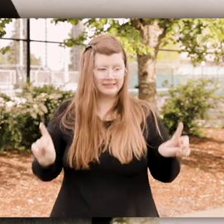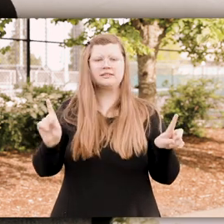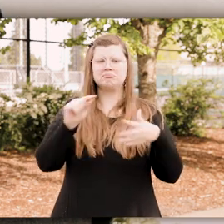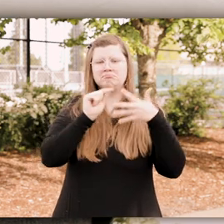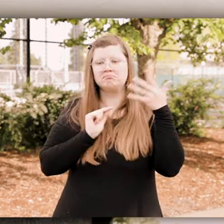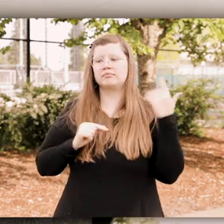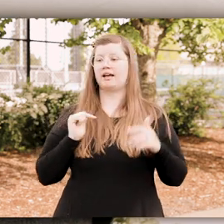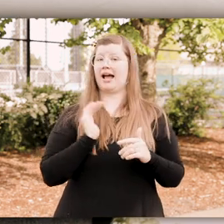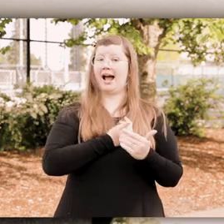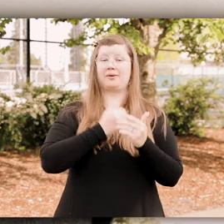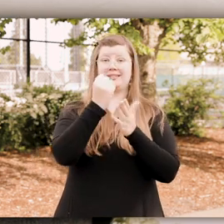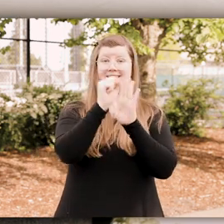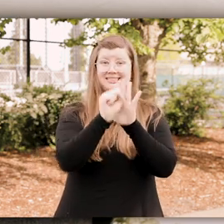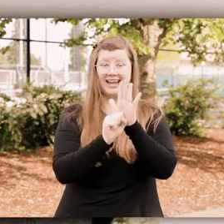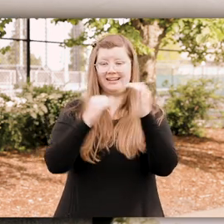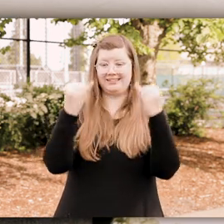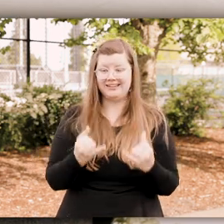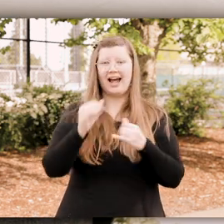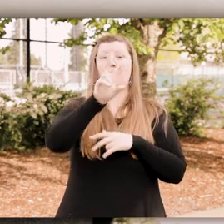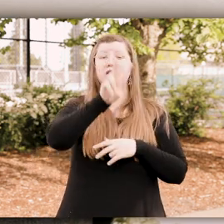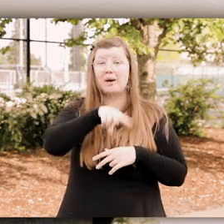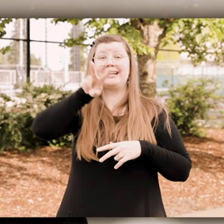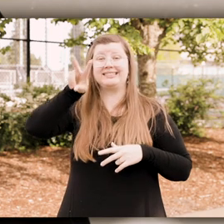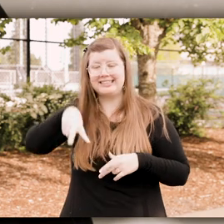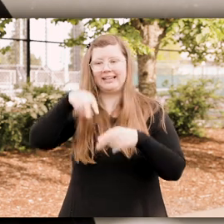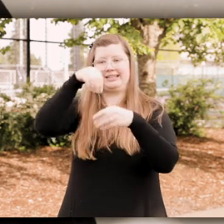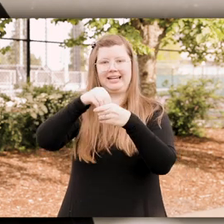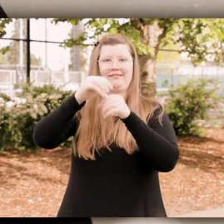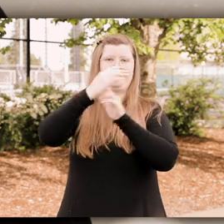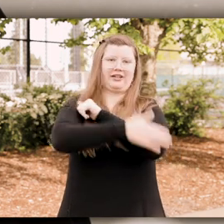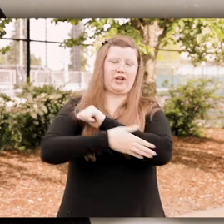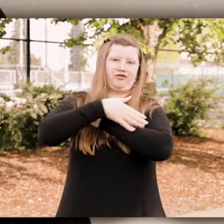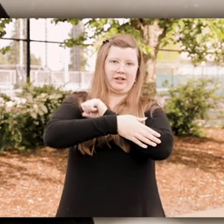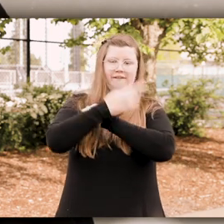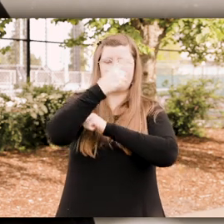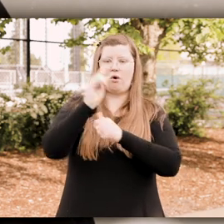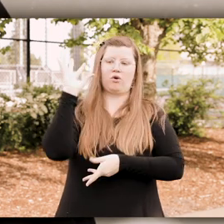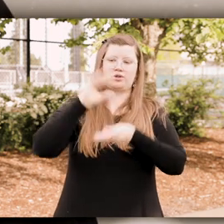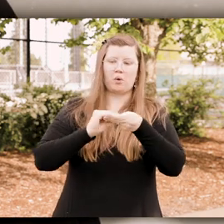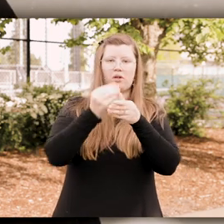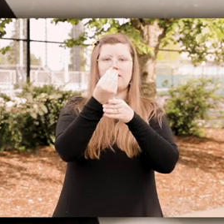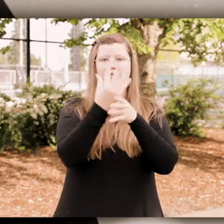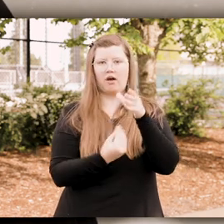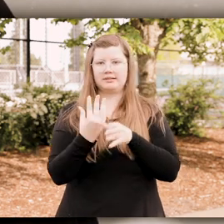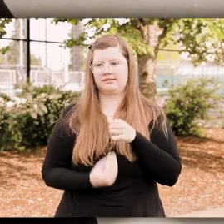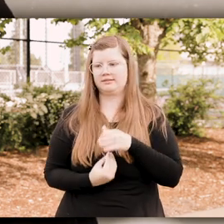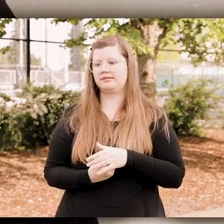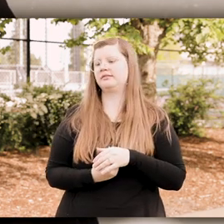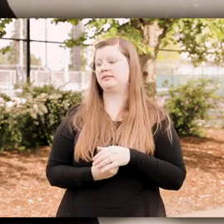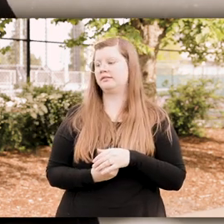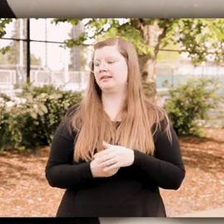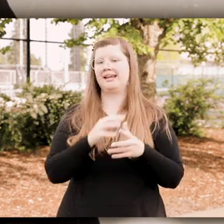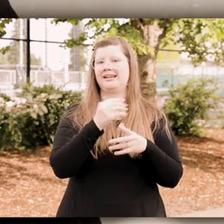now 22nd in the country in total cases. There were significant losses, both here in